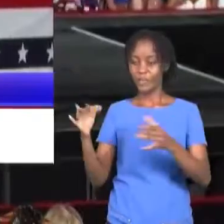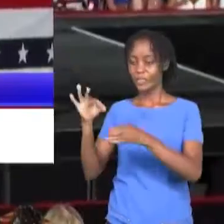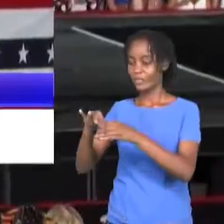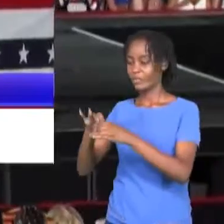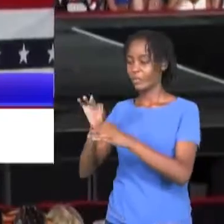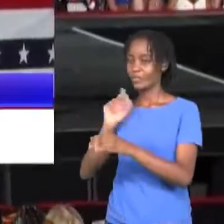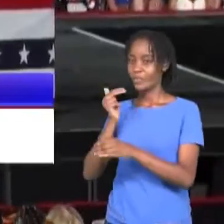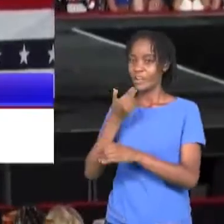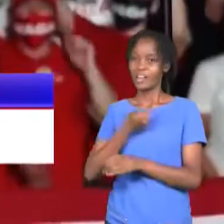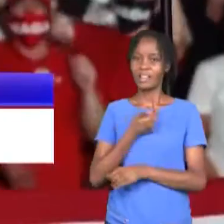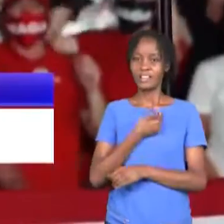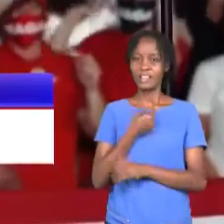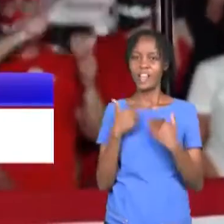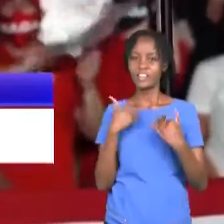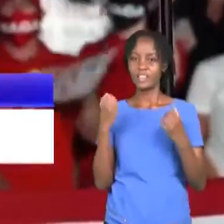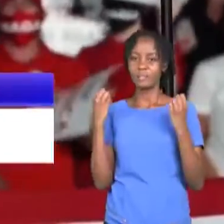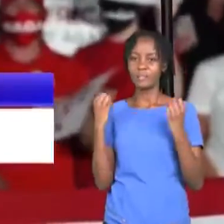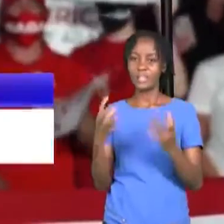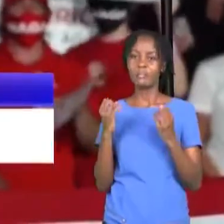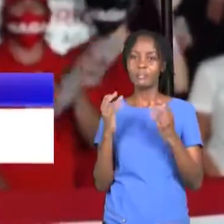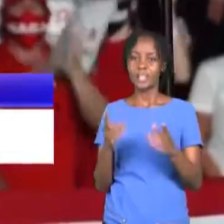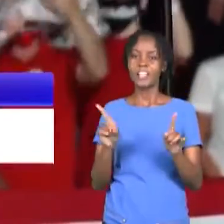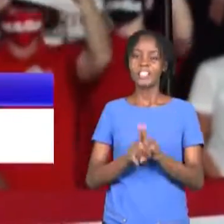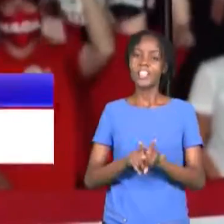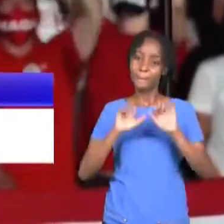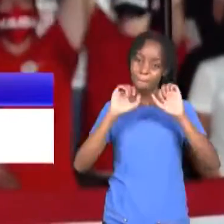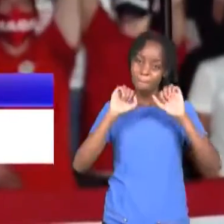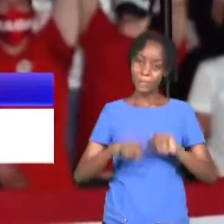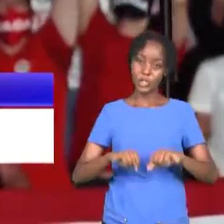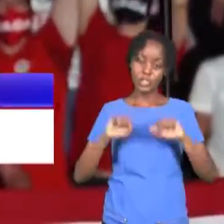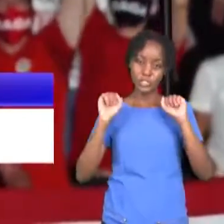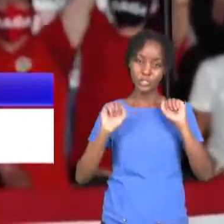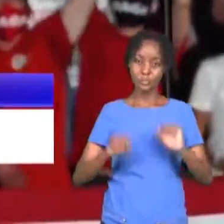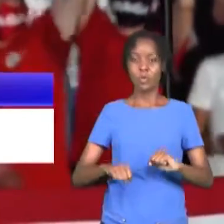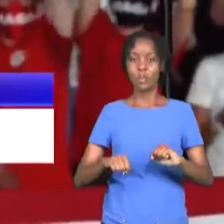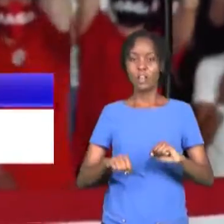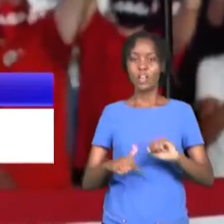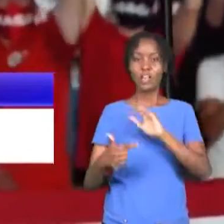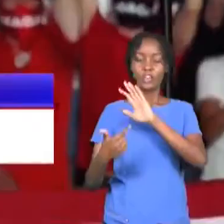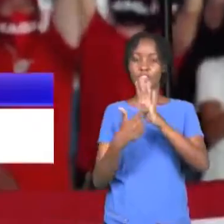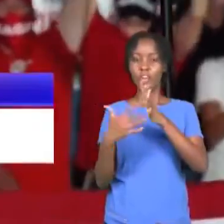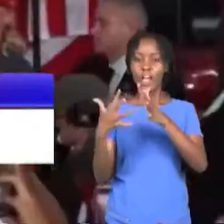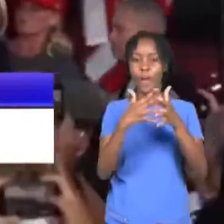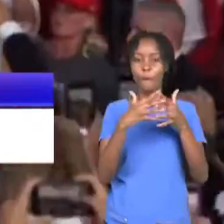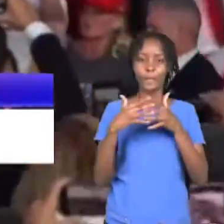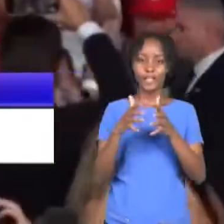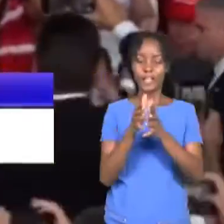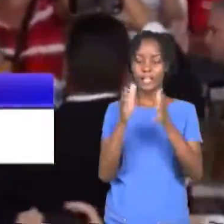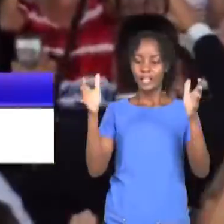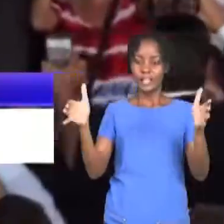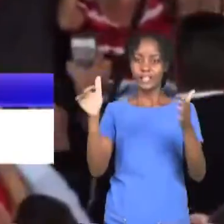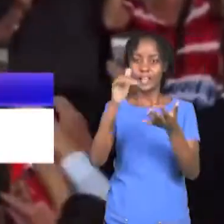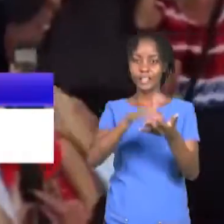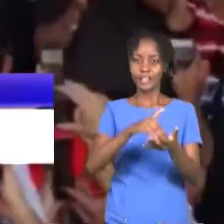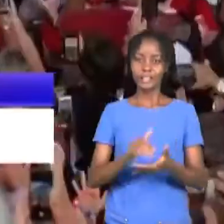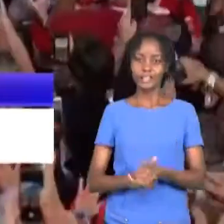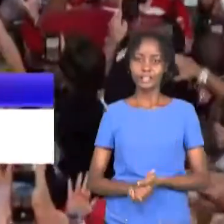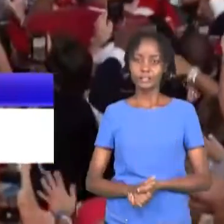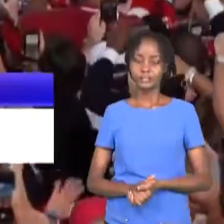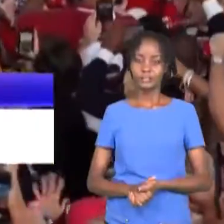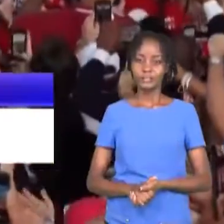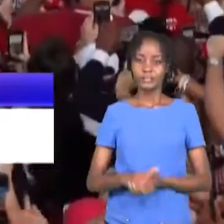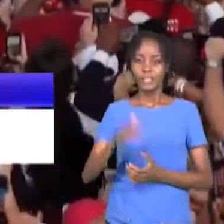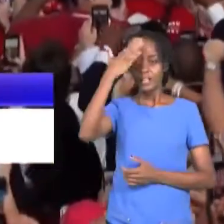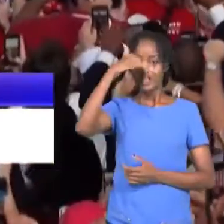them. And we will make America great again. Trump